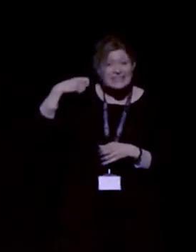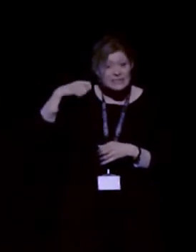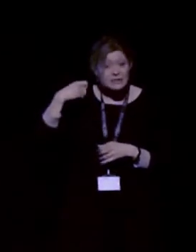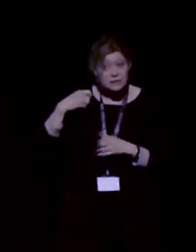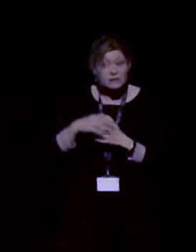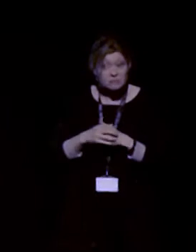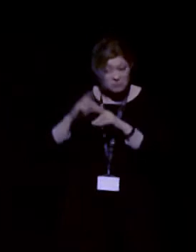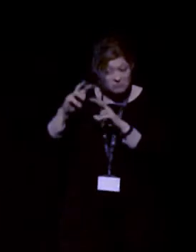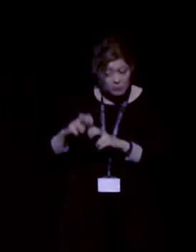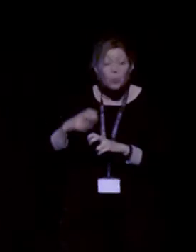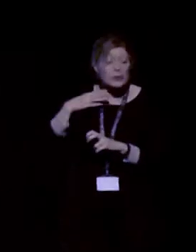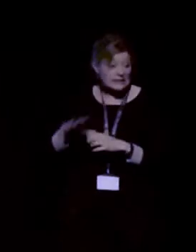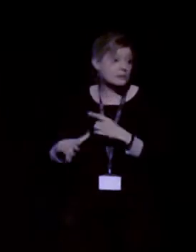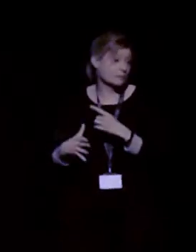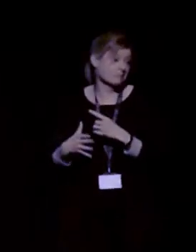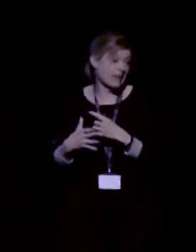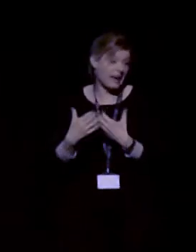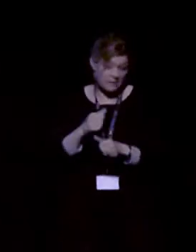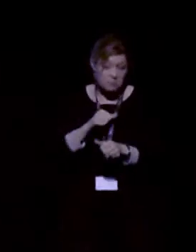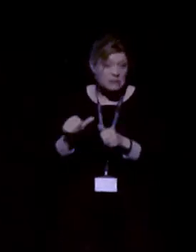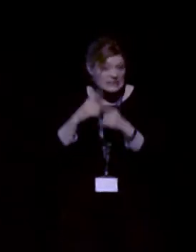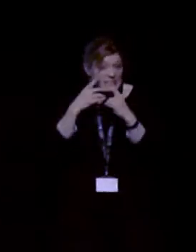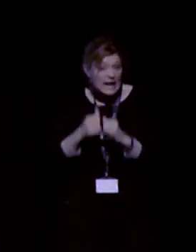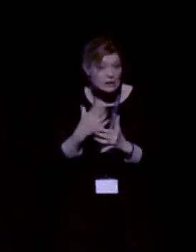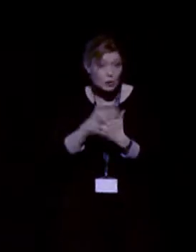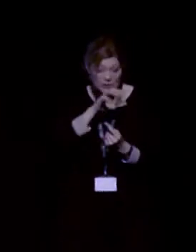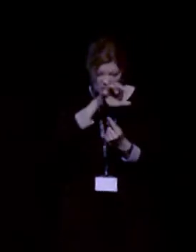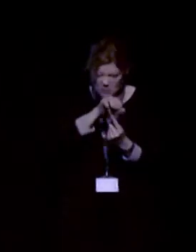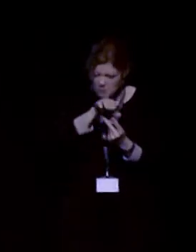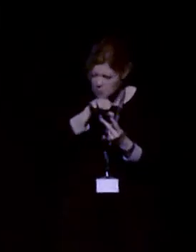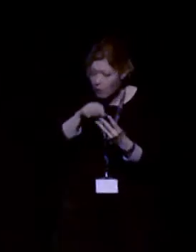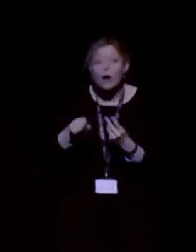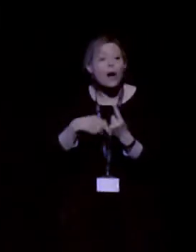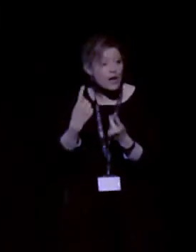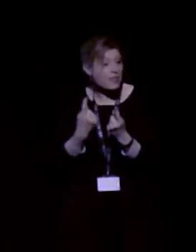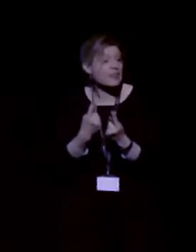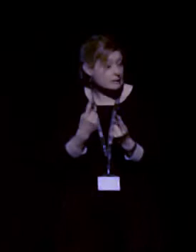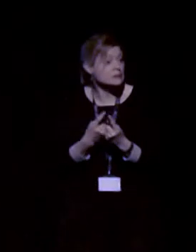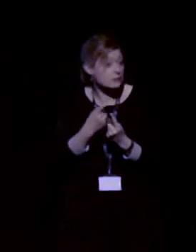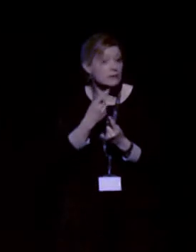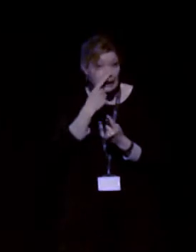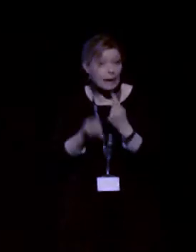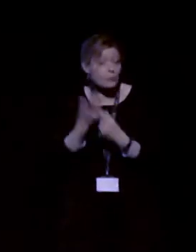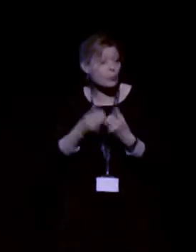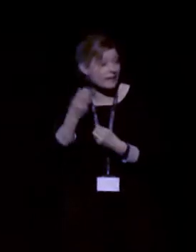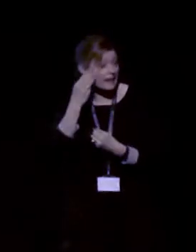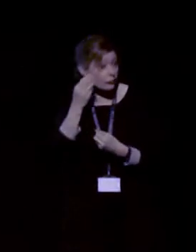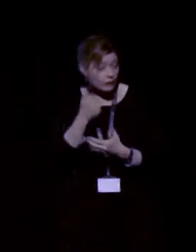tests, ways of figuring out these other things that can go wrong with hearing that don't show up in the